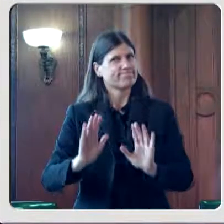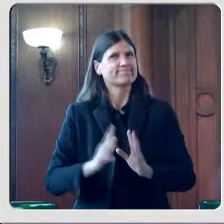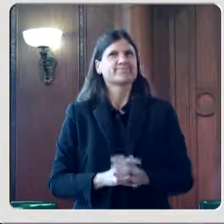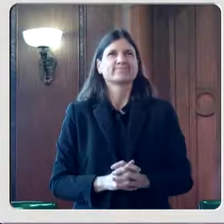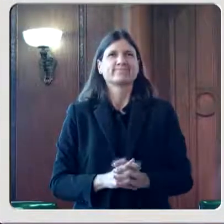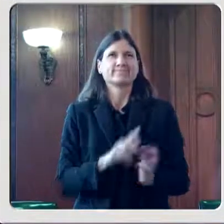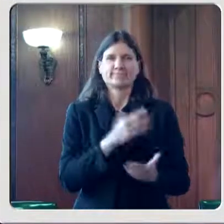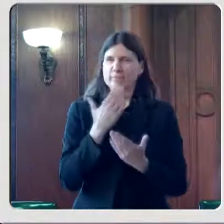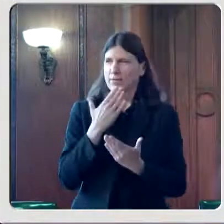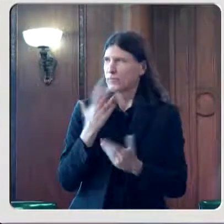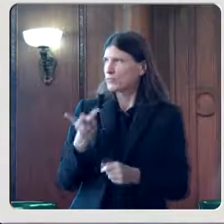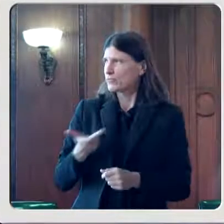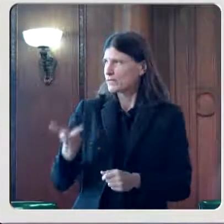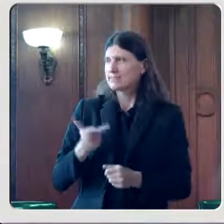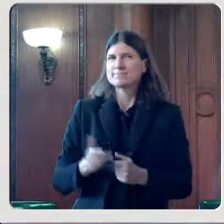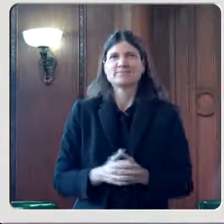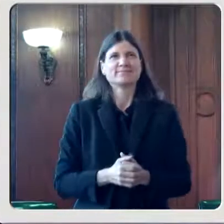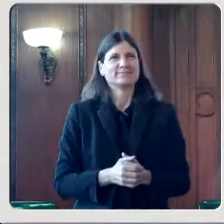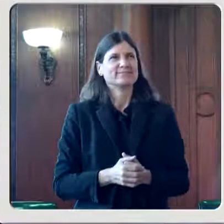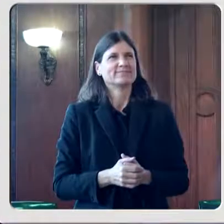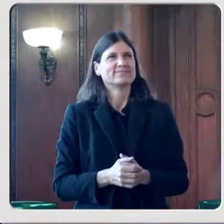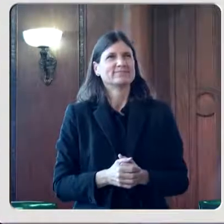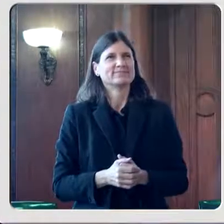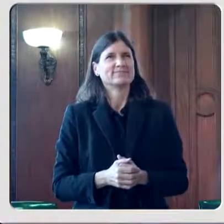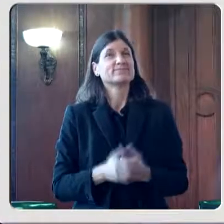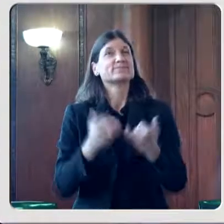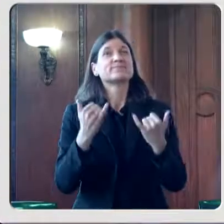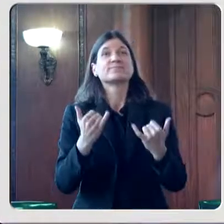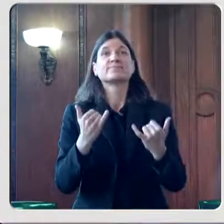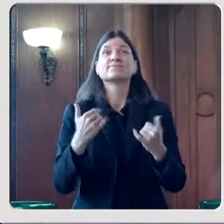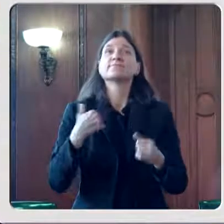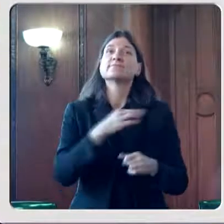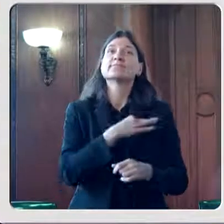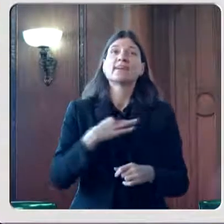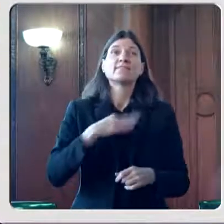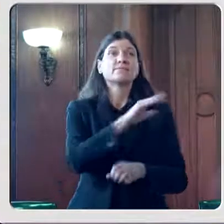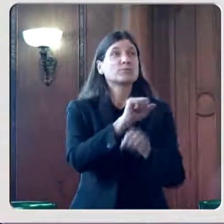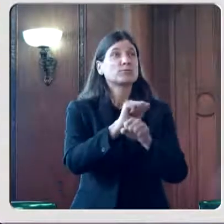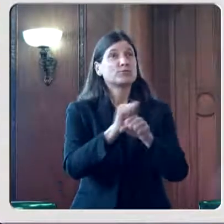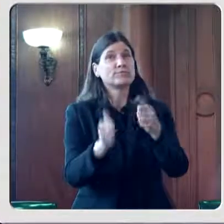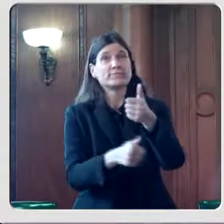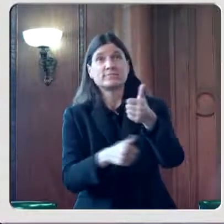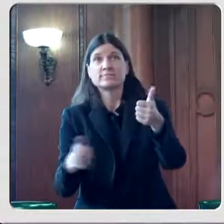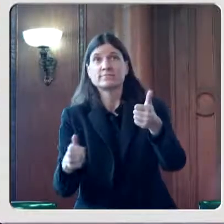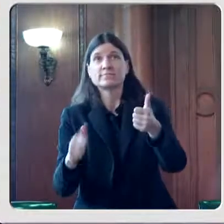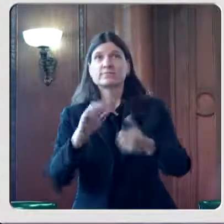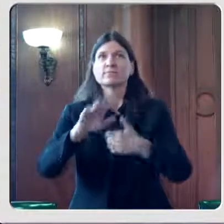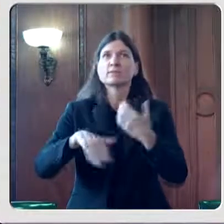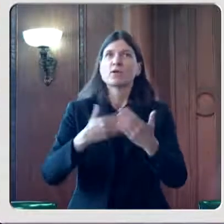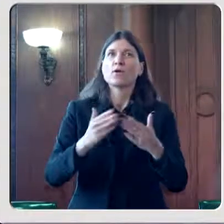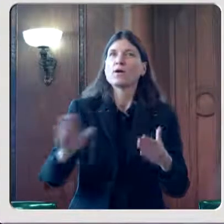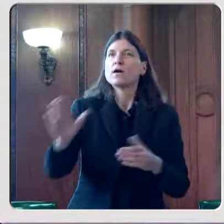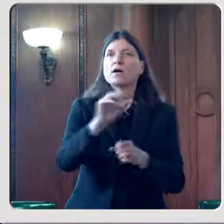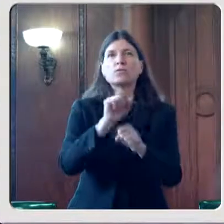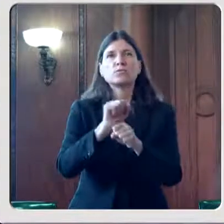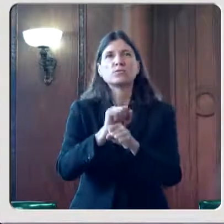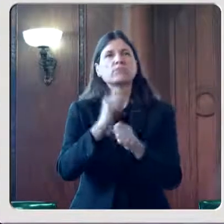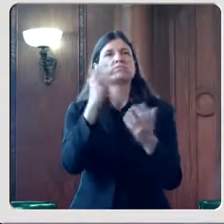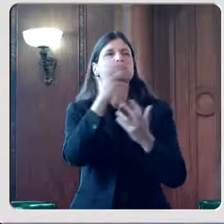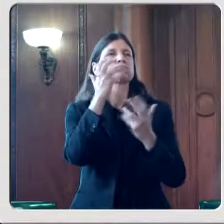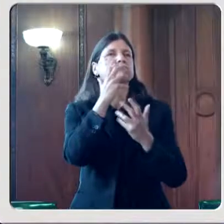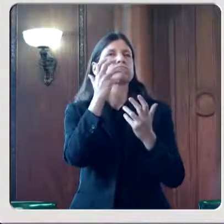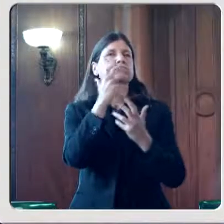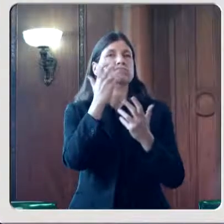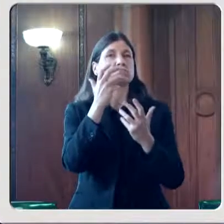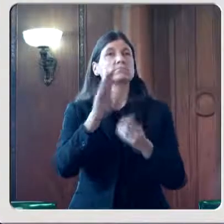And of course, to my cabinet heads, down the rank and file, and their families for